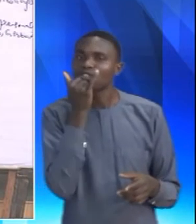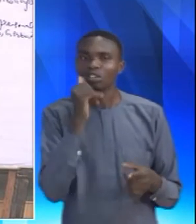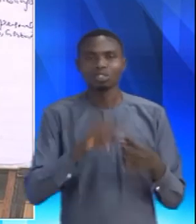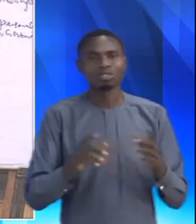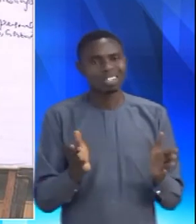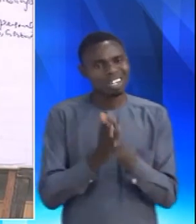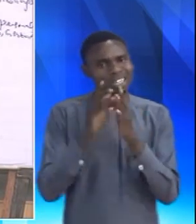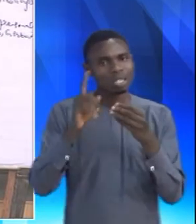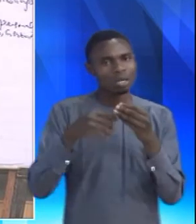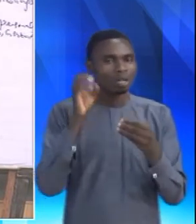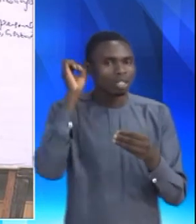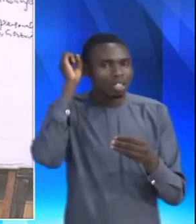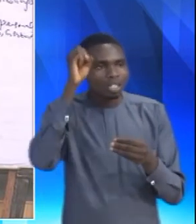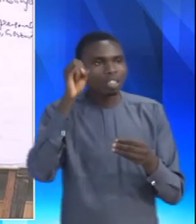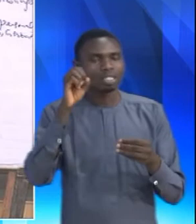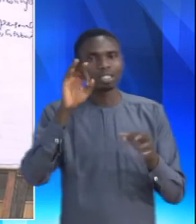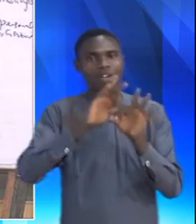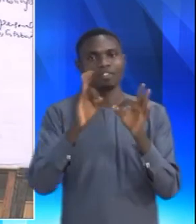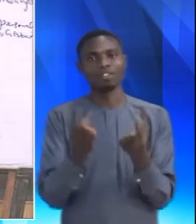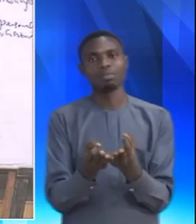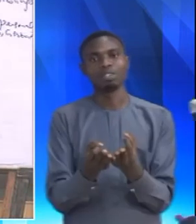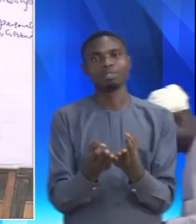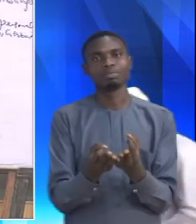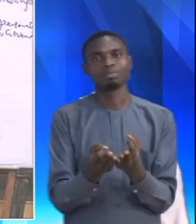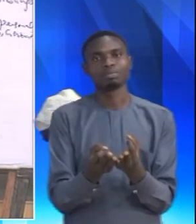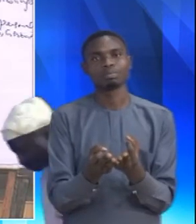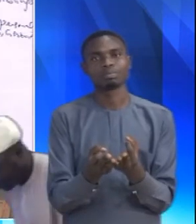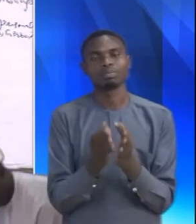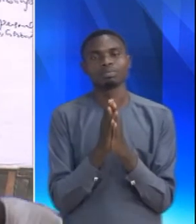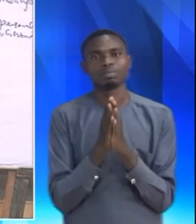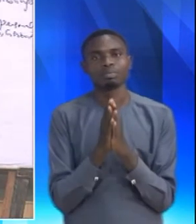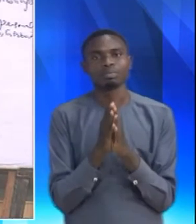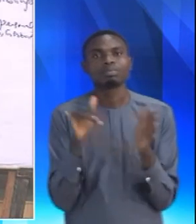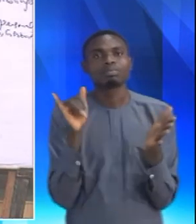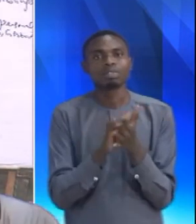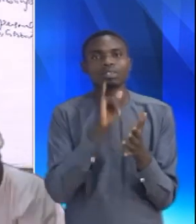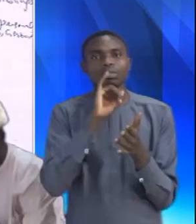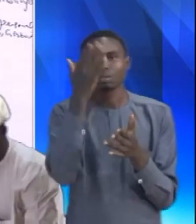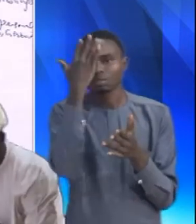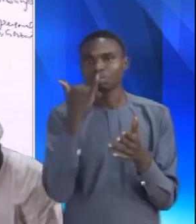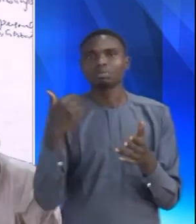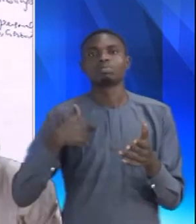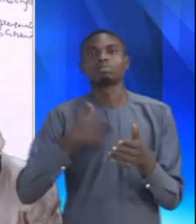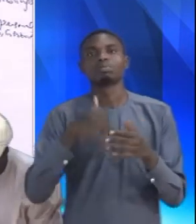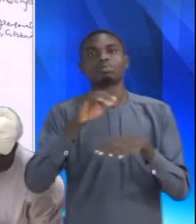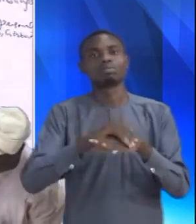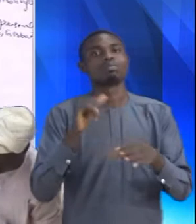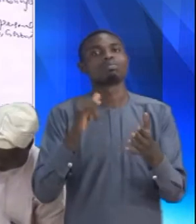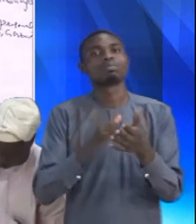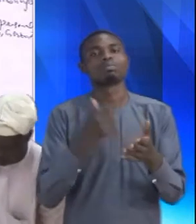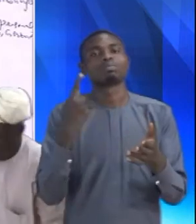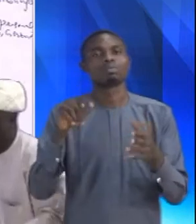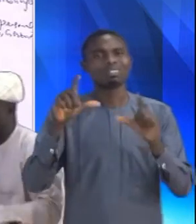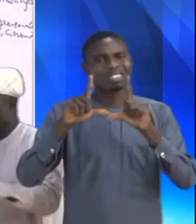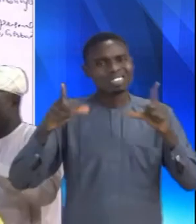under informal letter writing. That's why we call it the language employed for informal